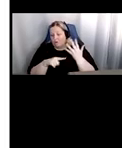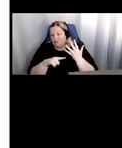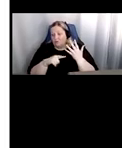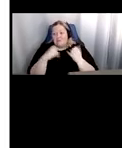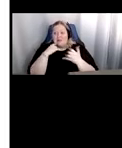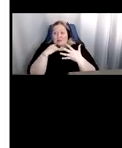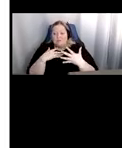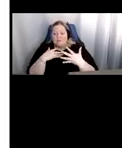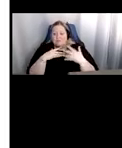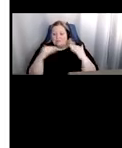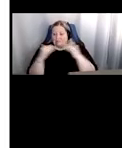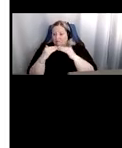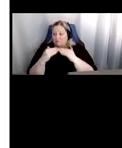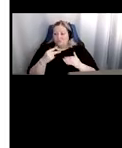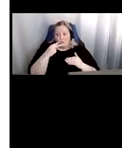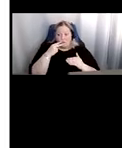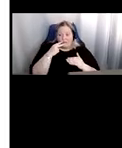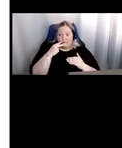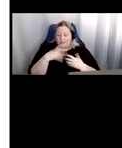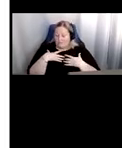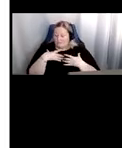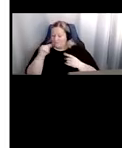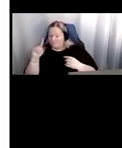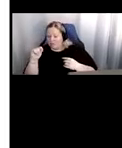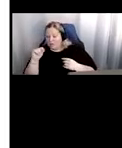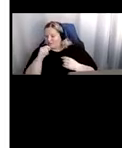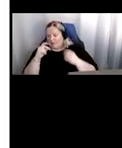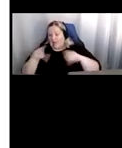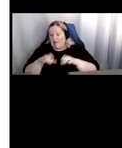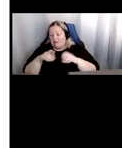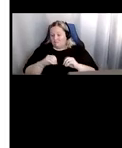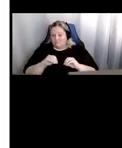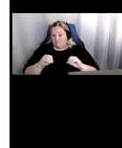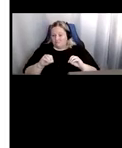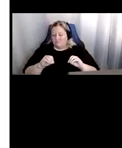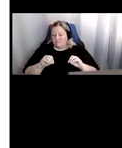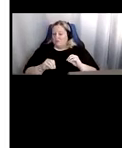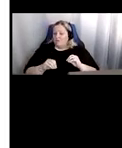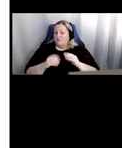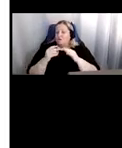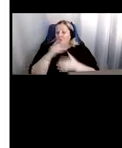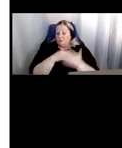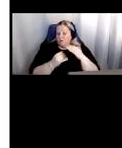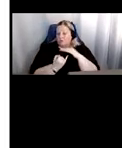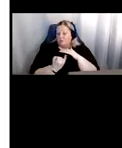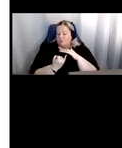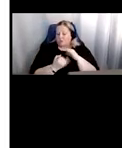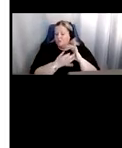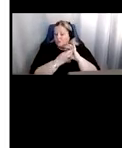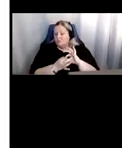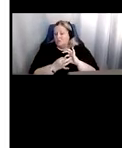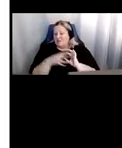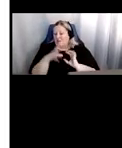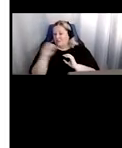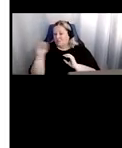rivals smoking, obesity, and physical inactivity. Social isolation is associated with about a